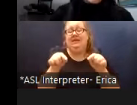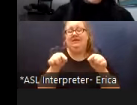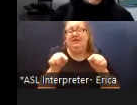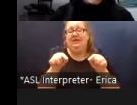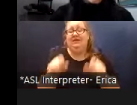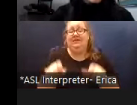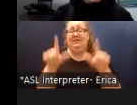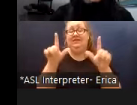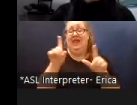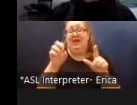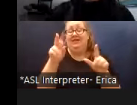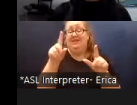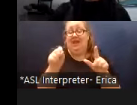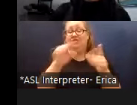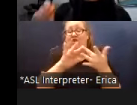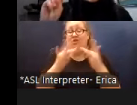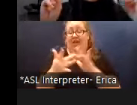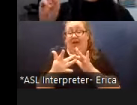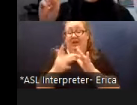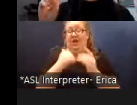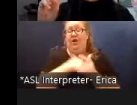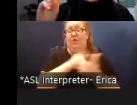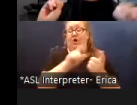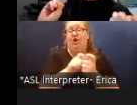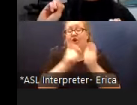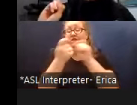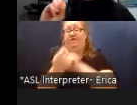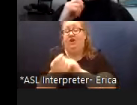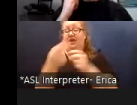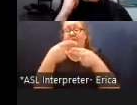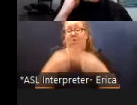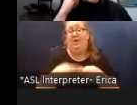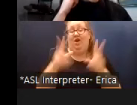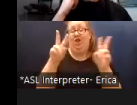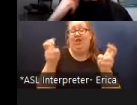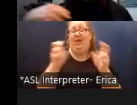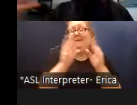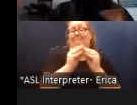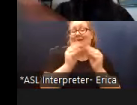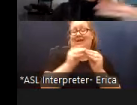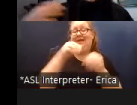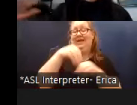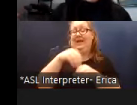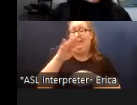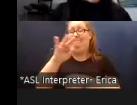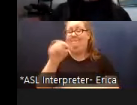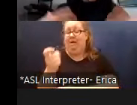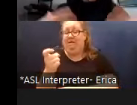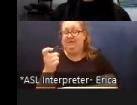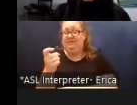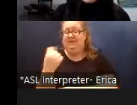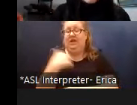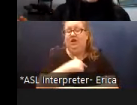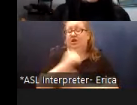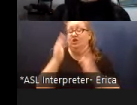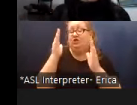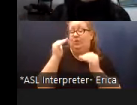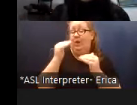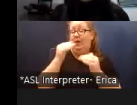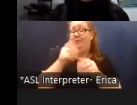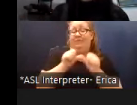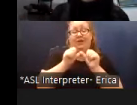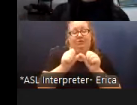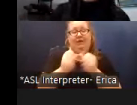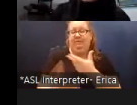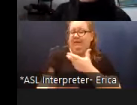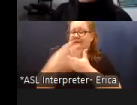slide decks online. We're converting them into what we call a meeting in a box so that we hope that you'll keep engaging around